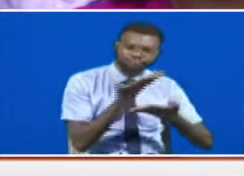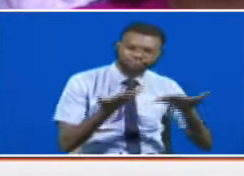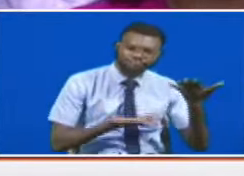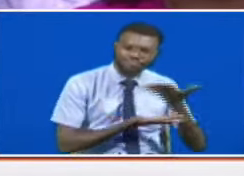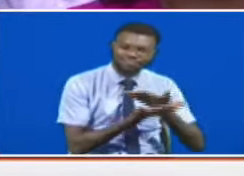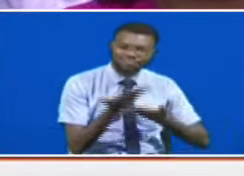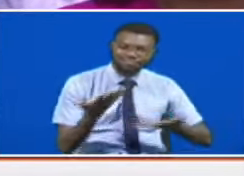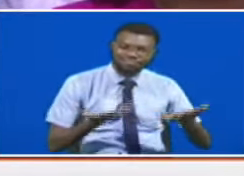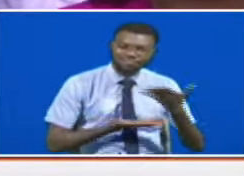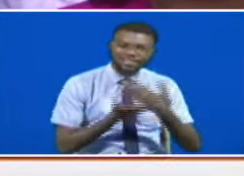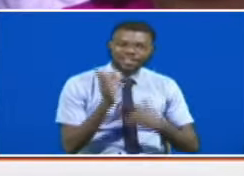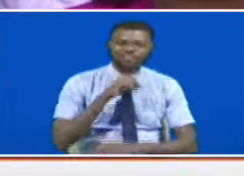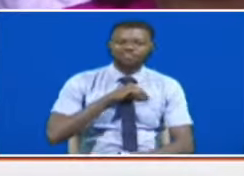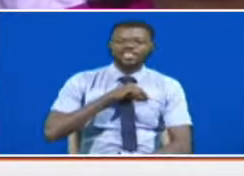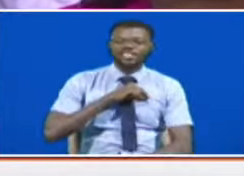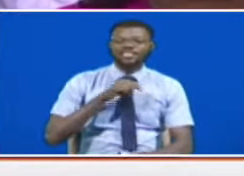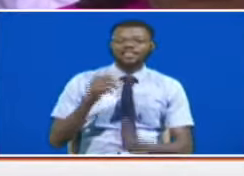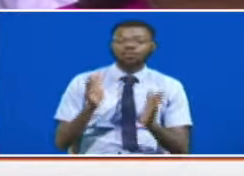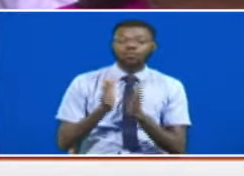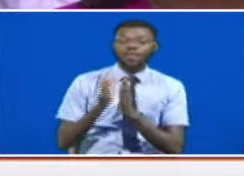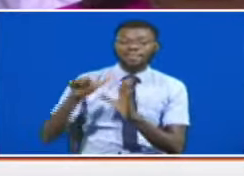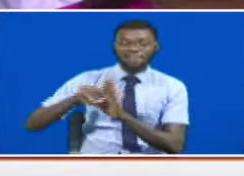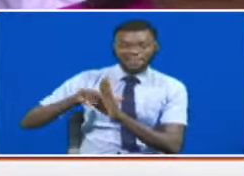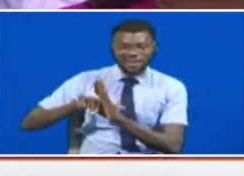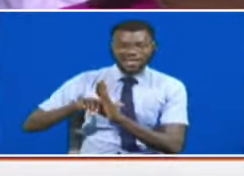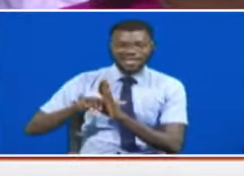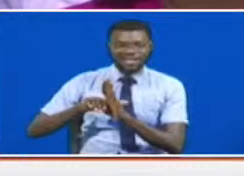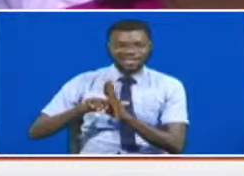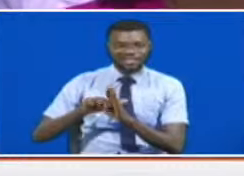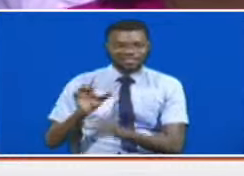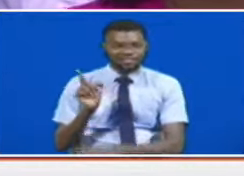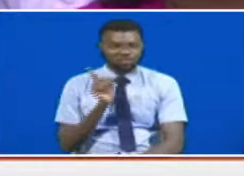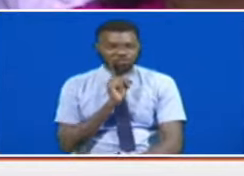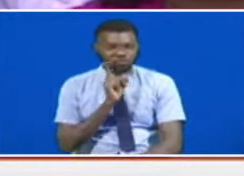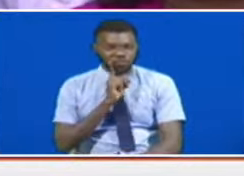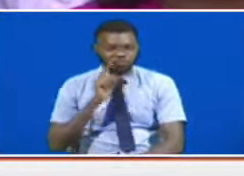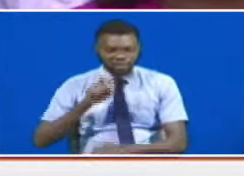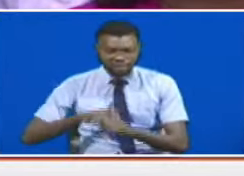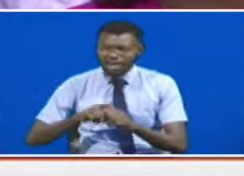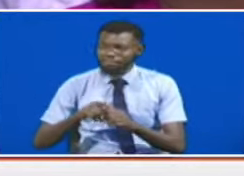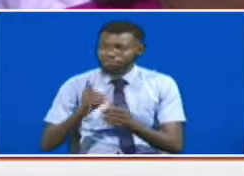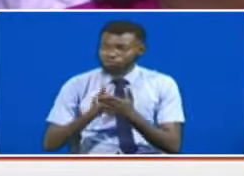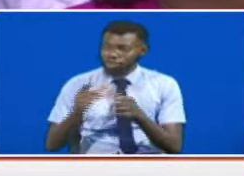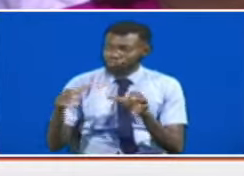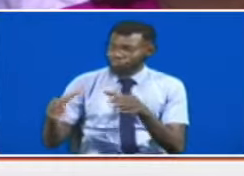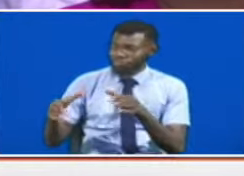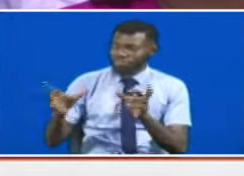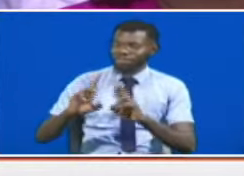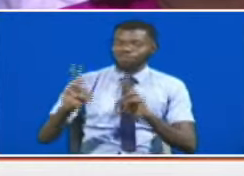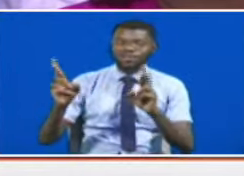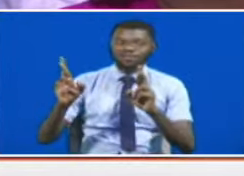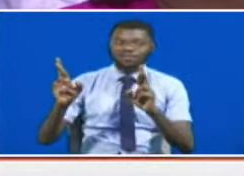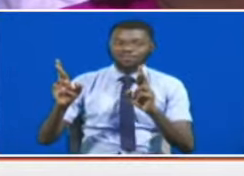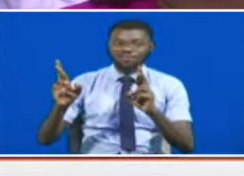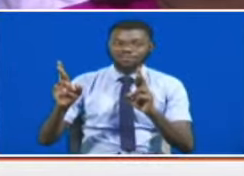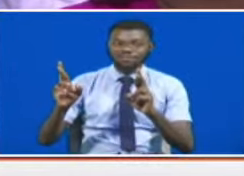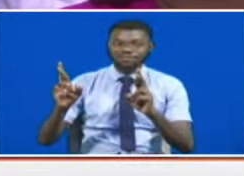the discussion with their membership, so that tomorrow, once they are ready, we come